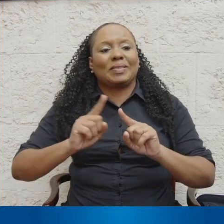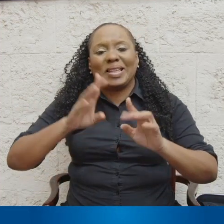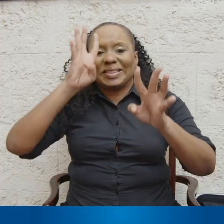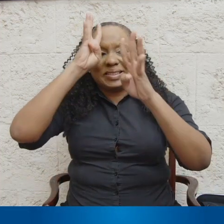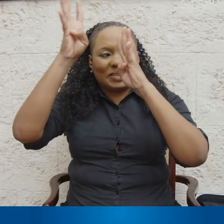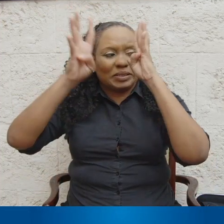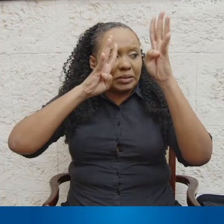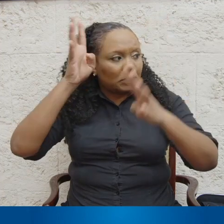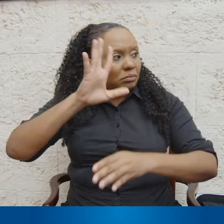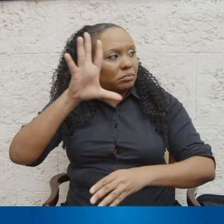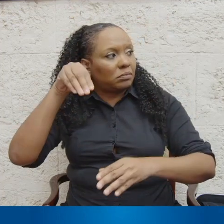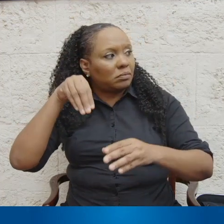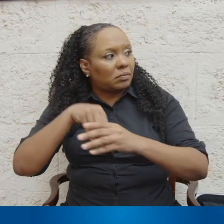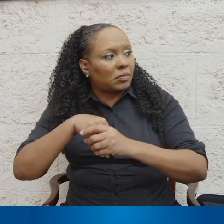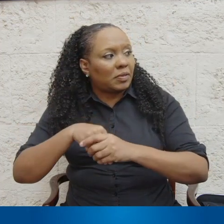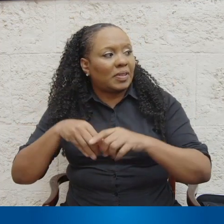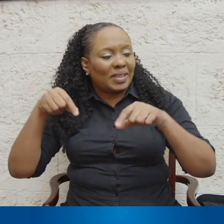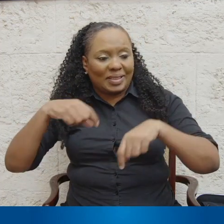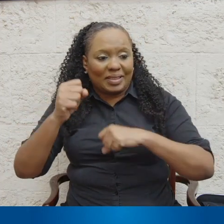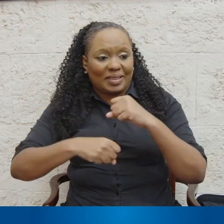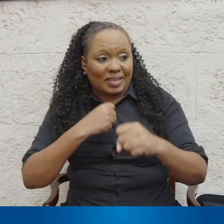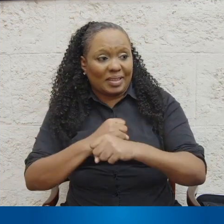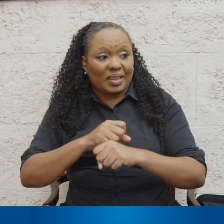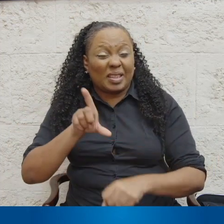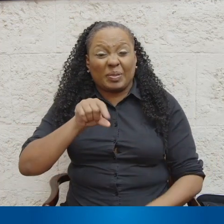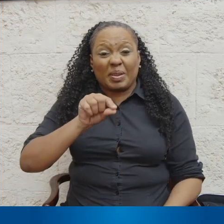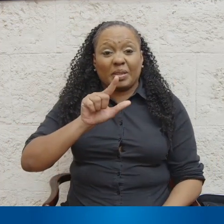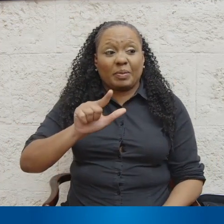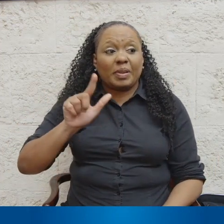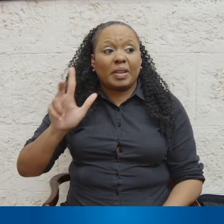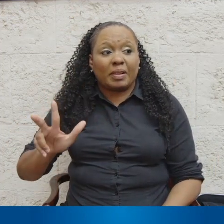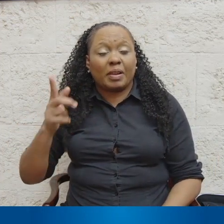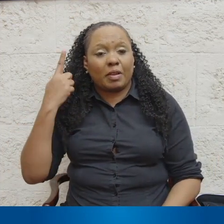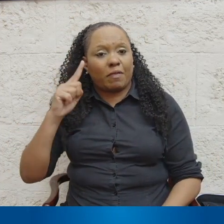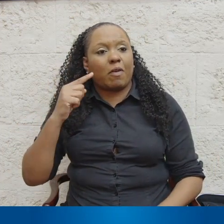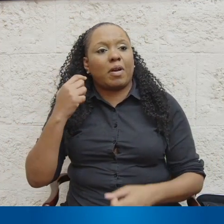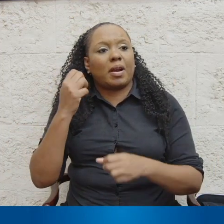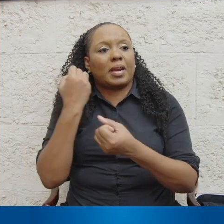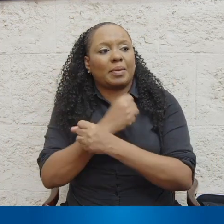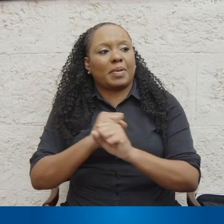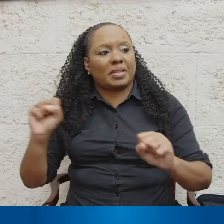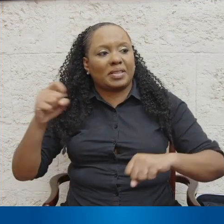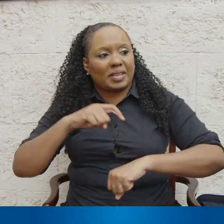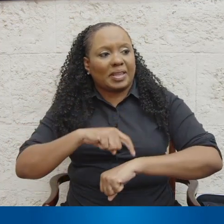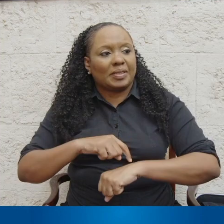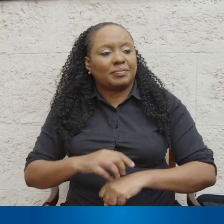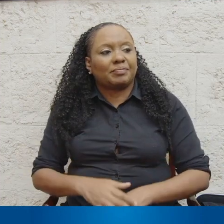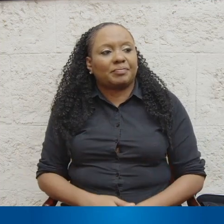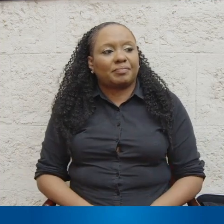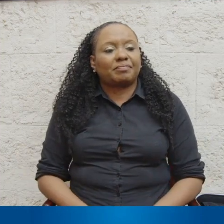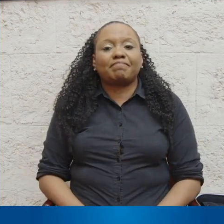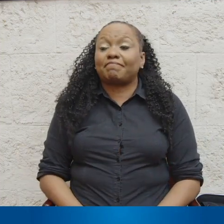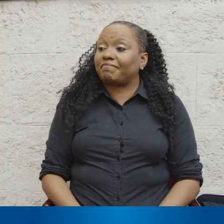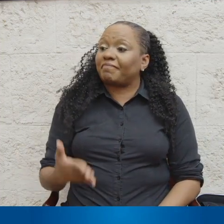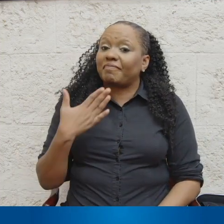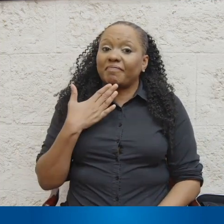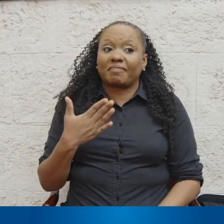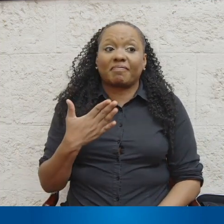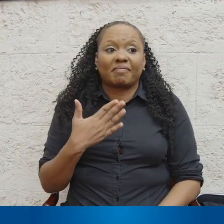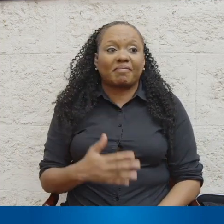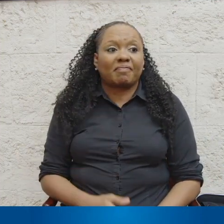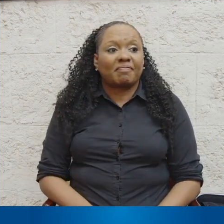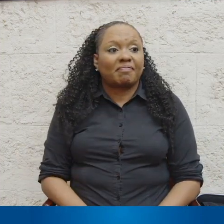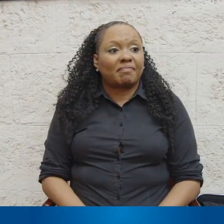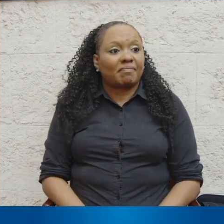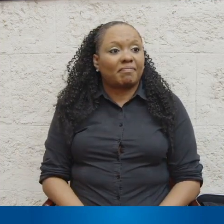be involved this year, 2023, in our season of emancipation. Thank you. Thank you very much, Minister. Colleagues, your